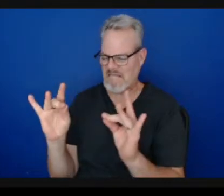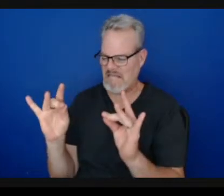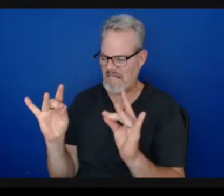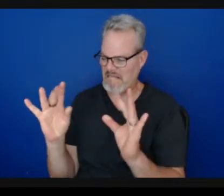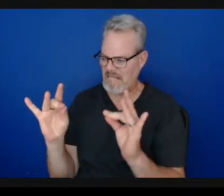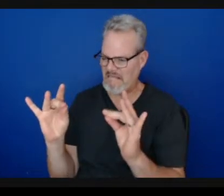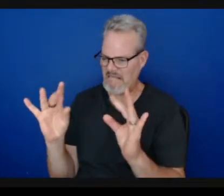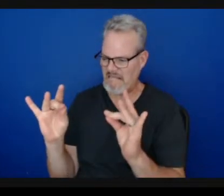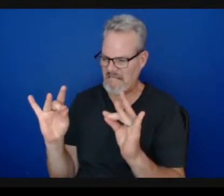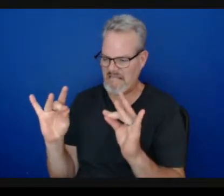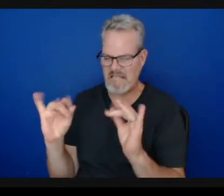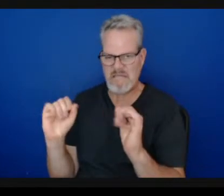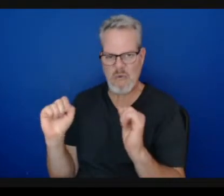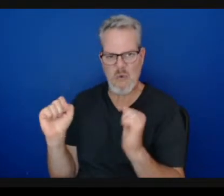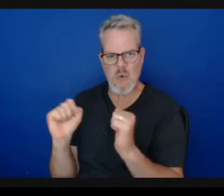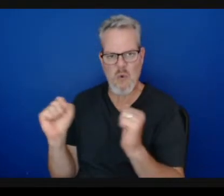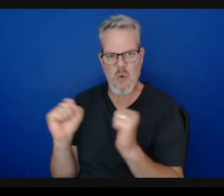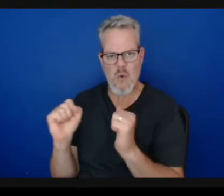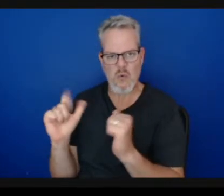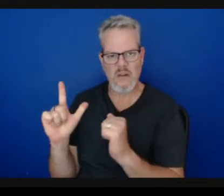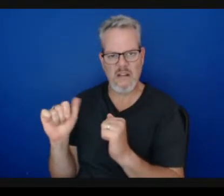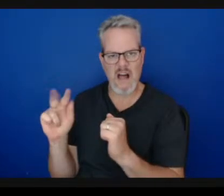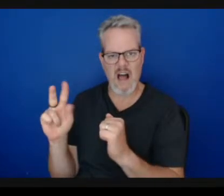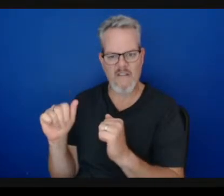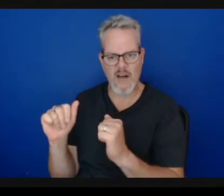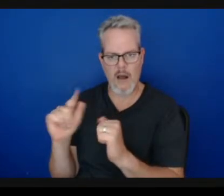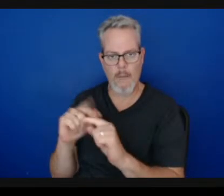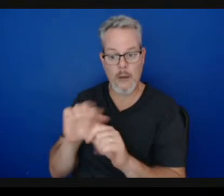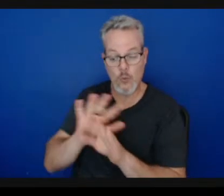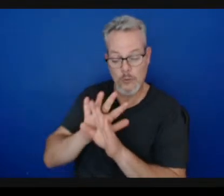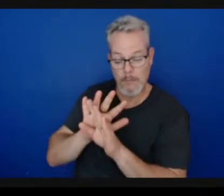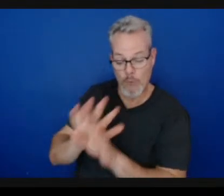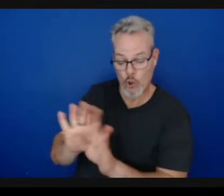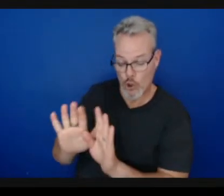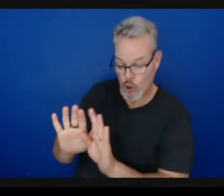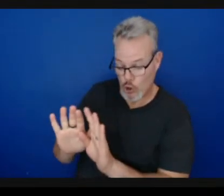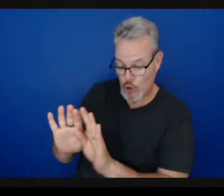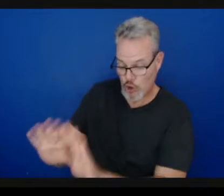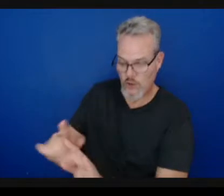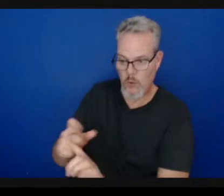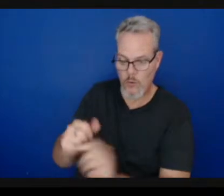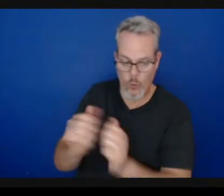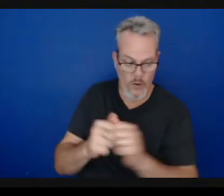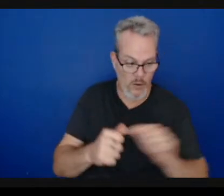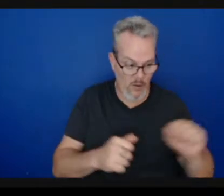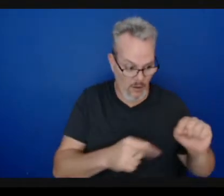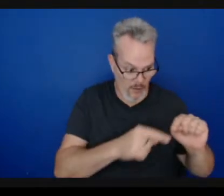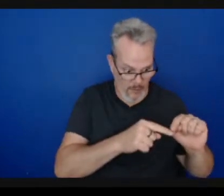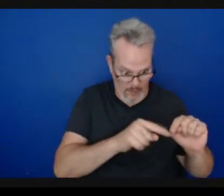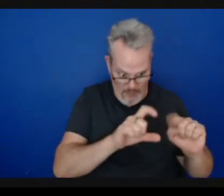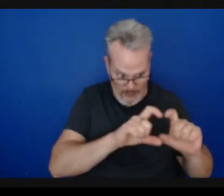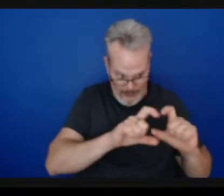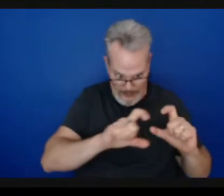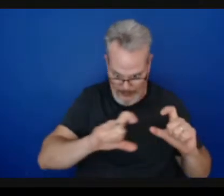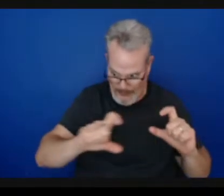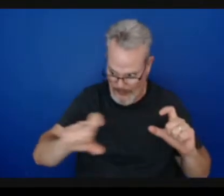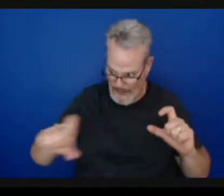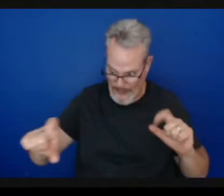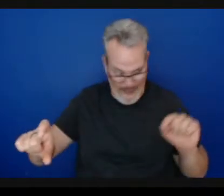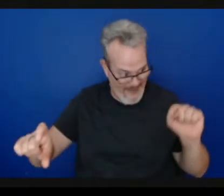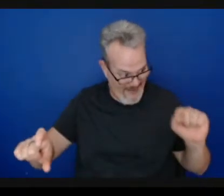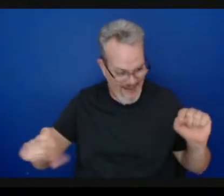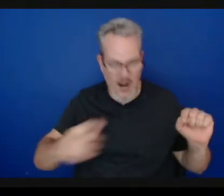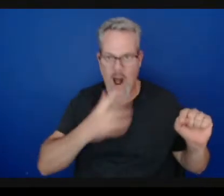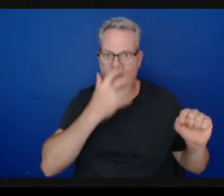especially at the beginning there. And it was pushed from behind by the hotter lava that was coming through this whole area. When eruption